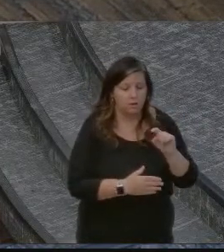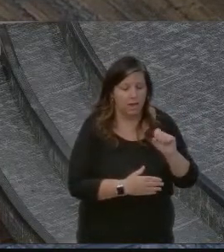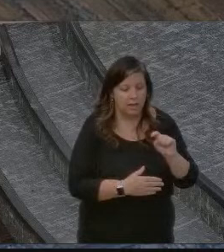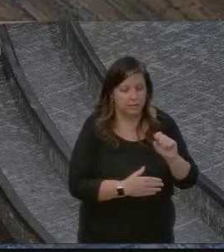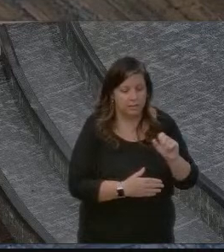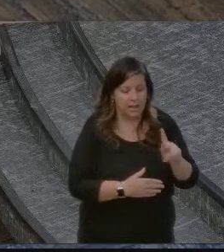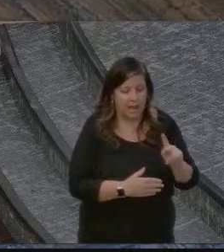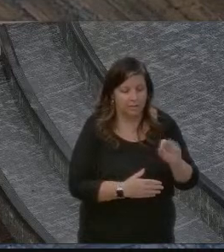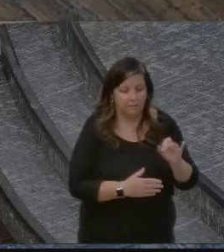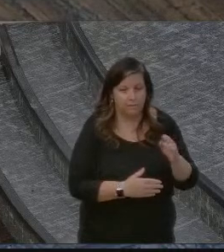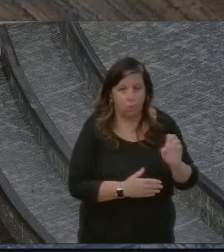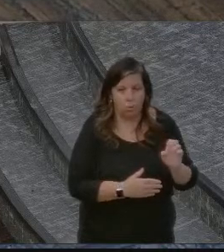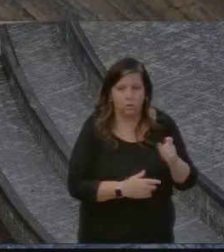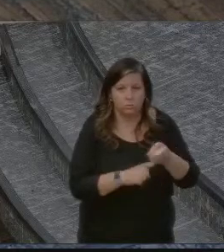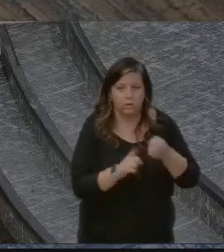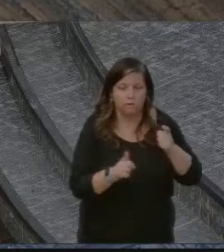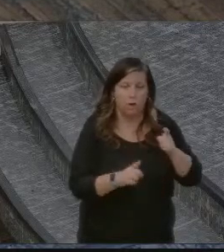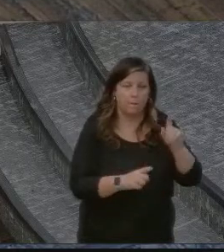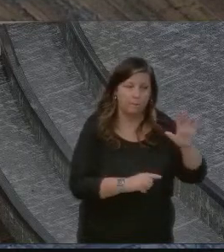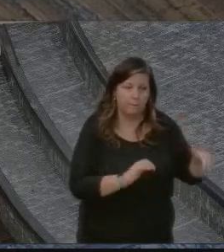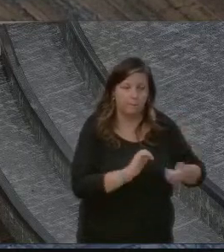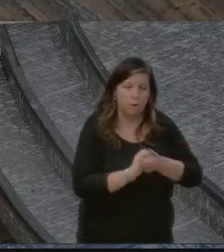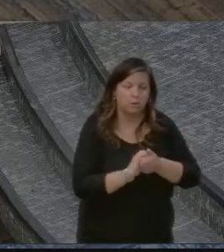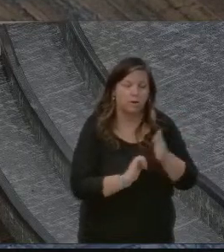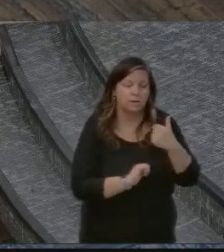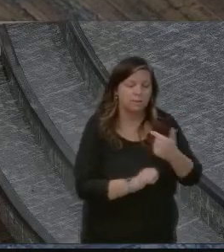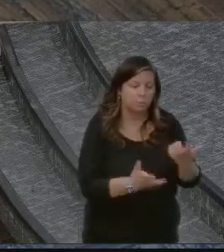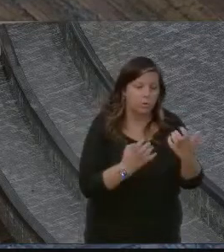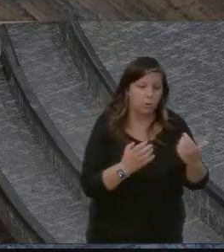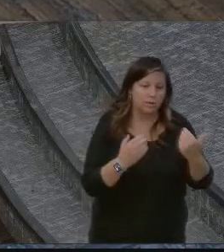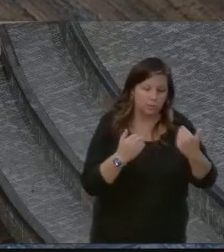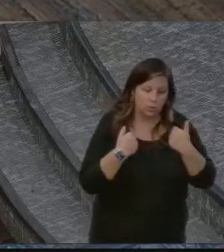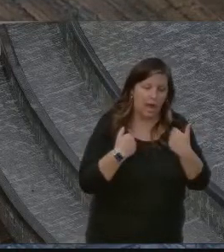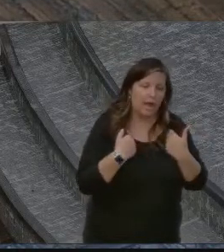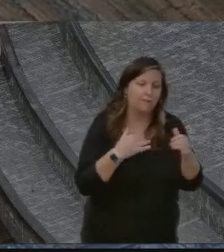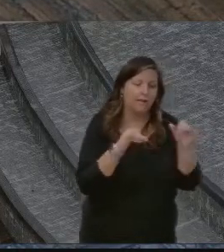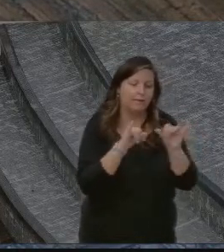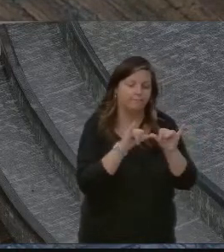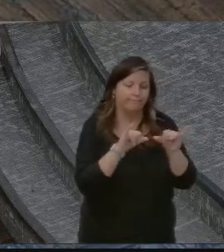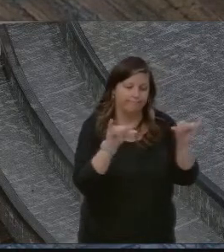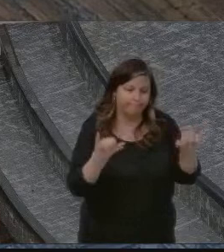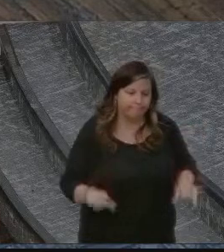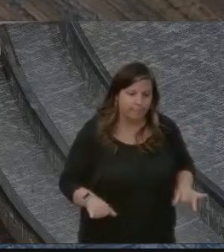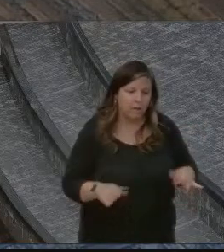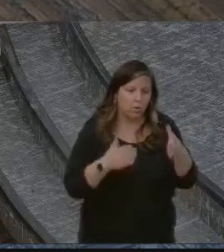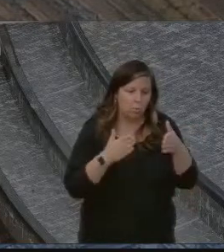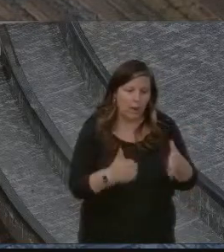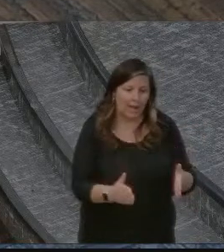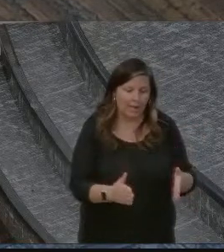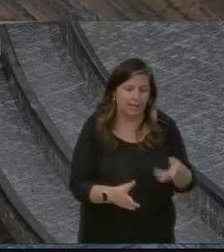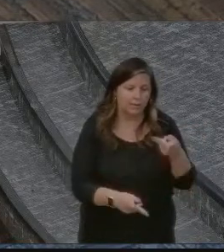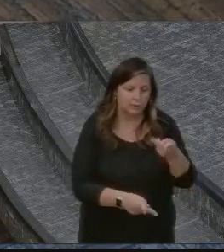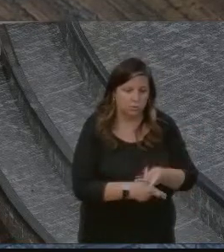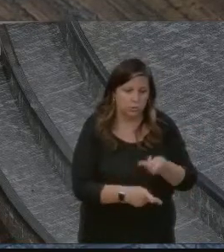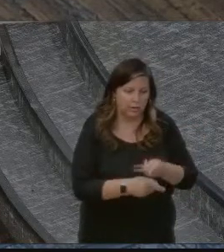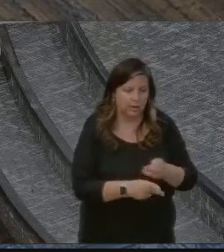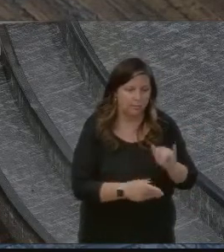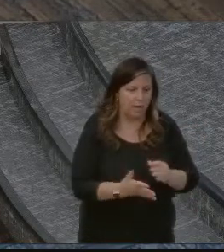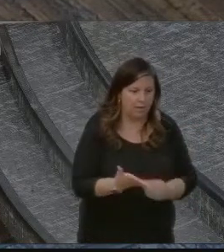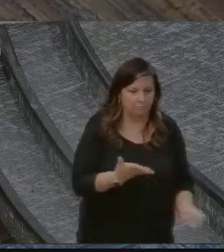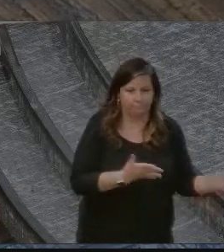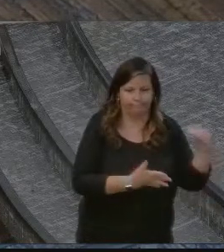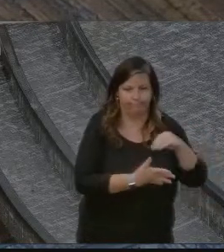an institutional way to keep school discipline on the front burner, as well as involving our school leaders in the work that we're doing.